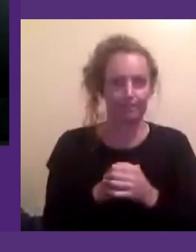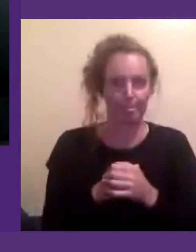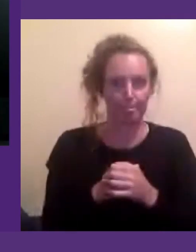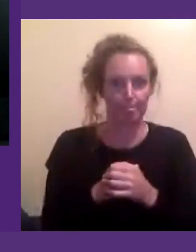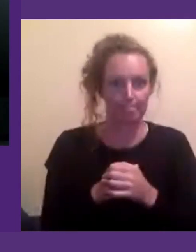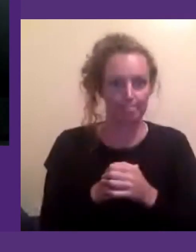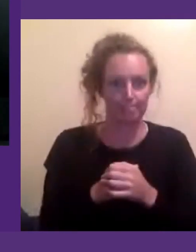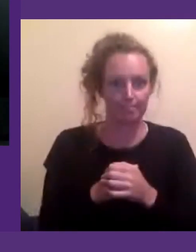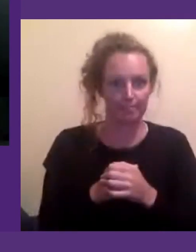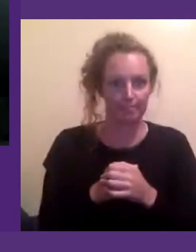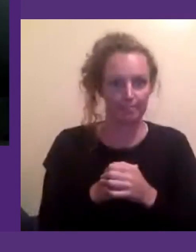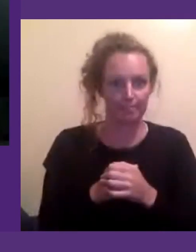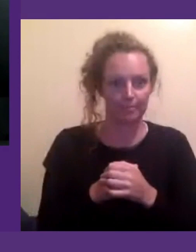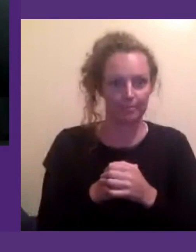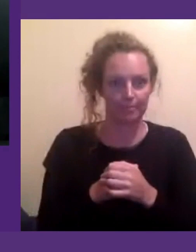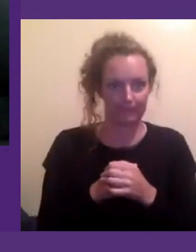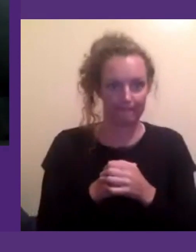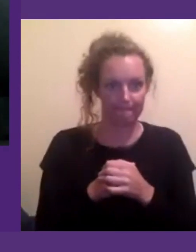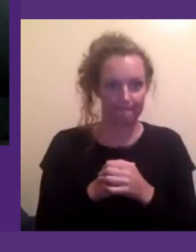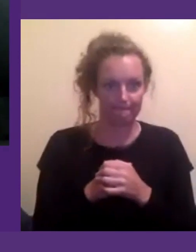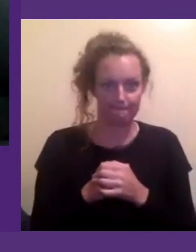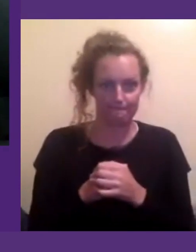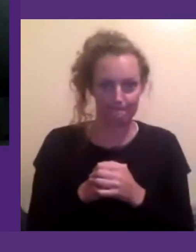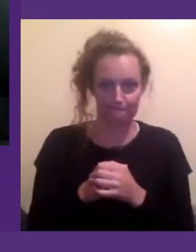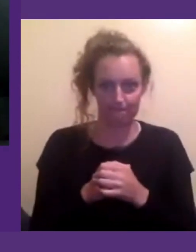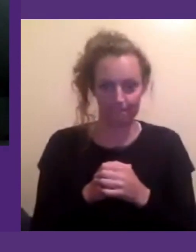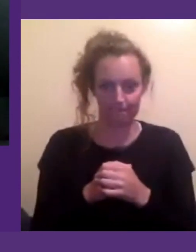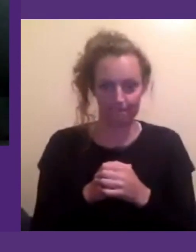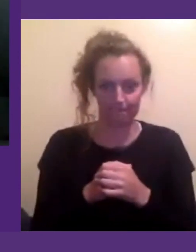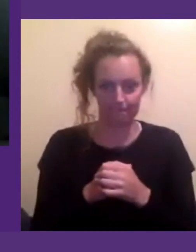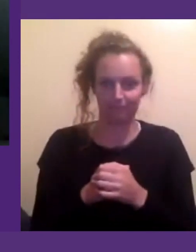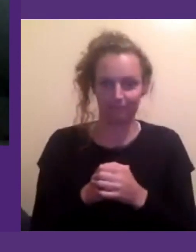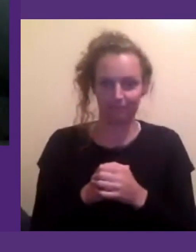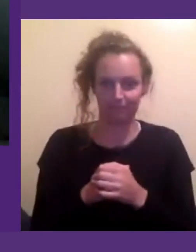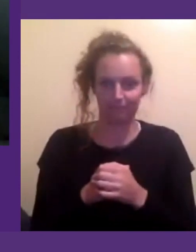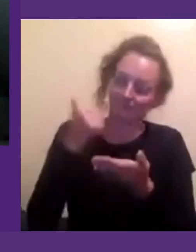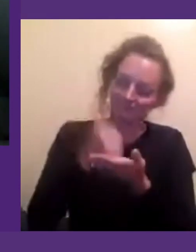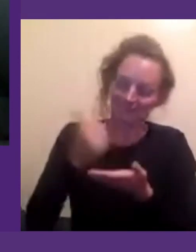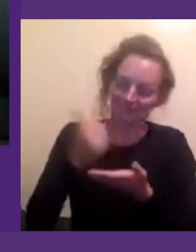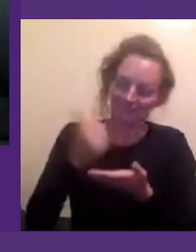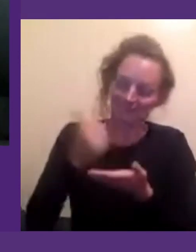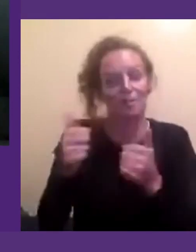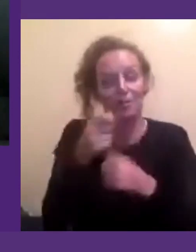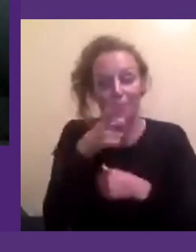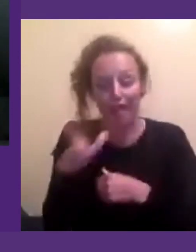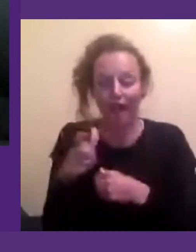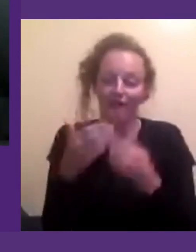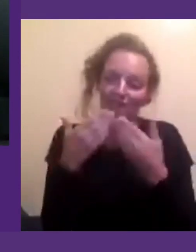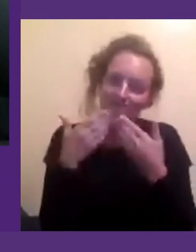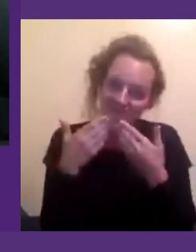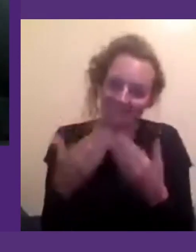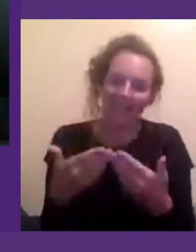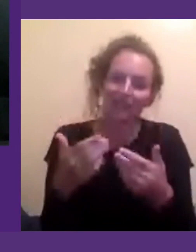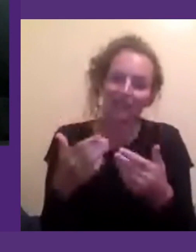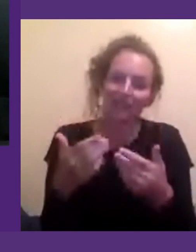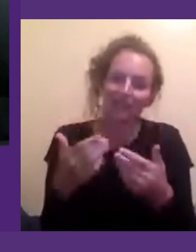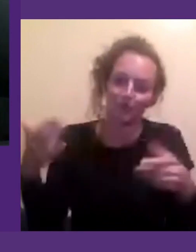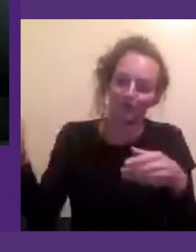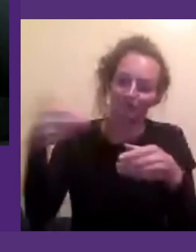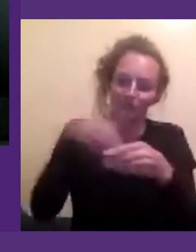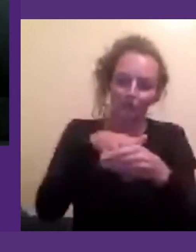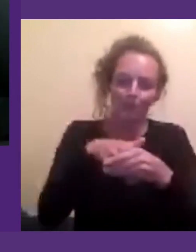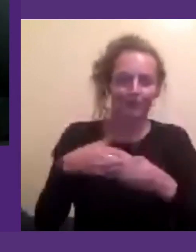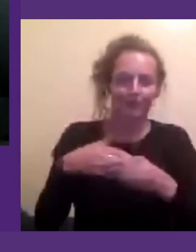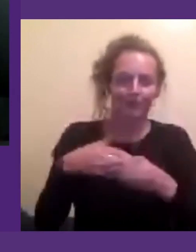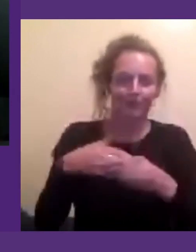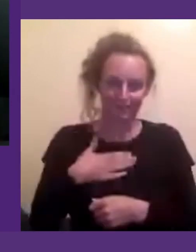Fantastic. Well, good luck with that, and thank you so much for joining us. I'm really sorry you couldn't be here to join in the conversation with our amazing panel, but thank you